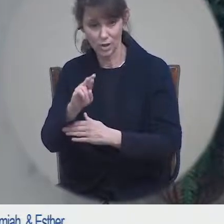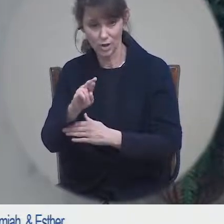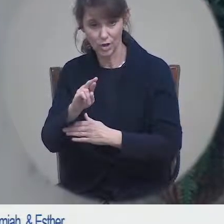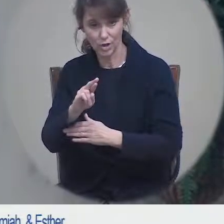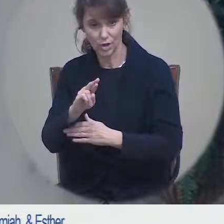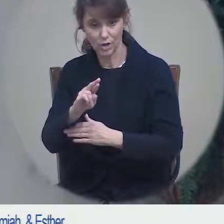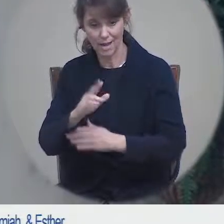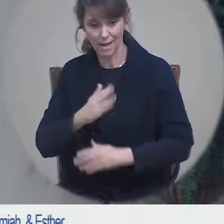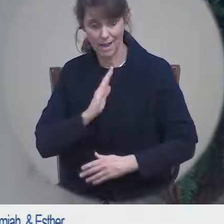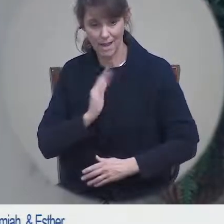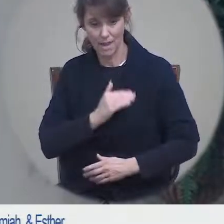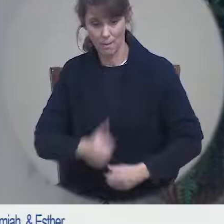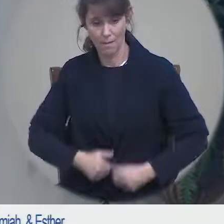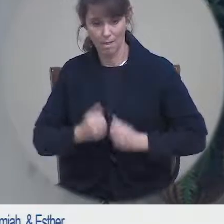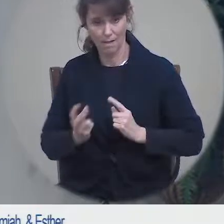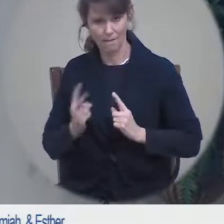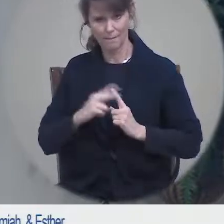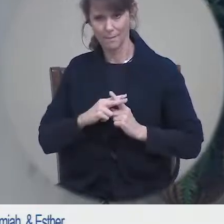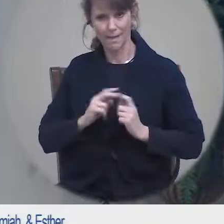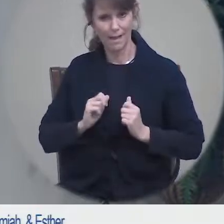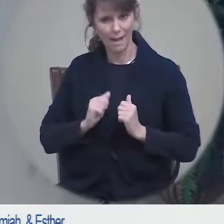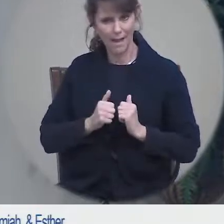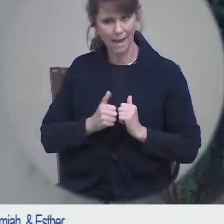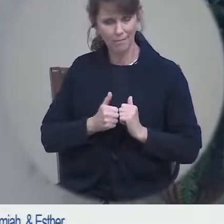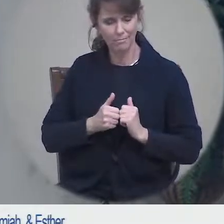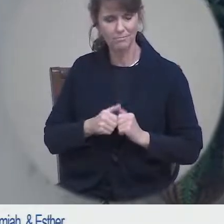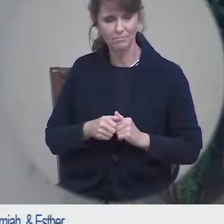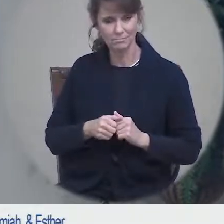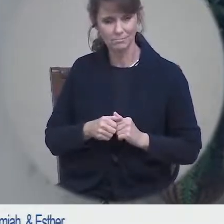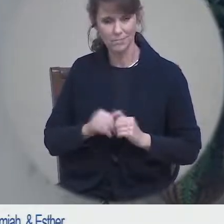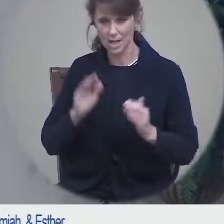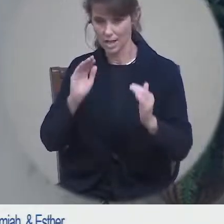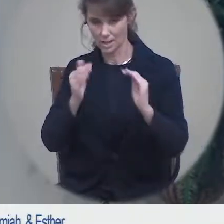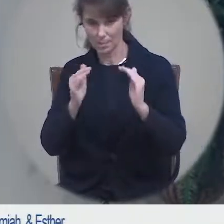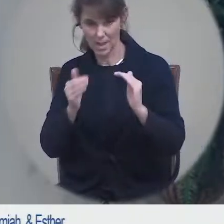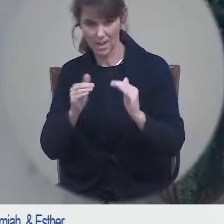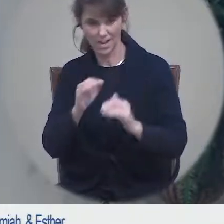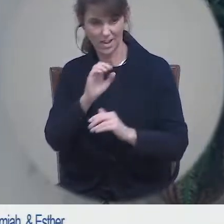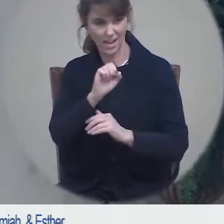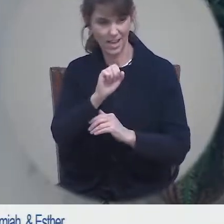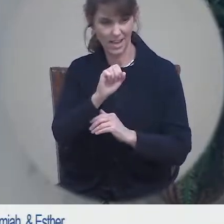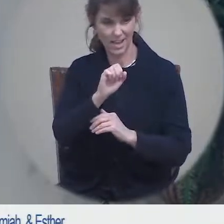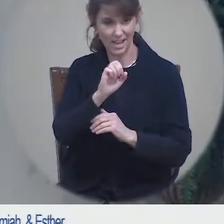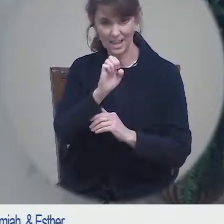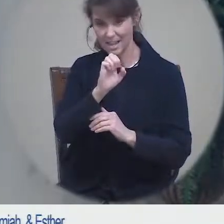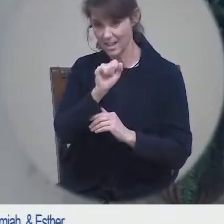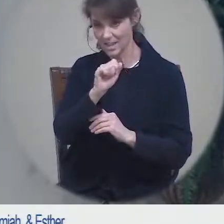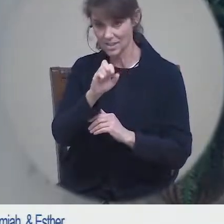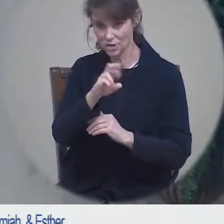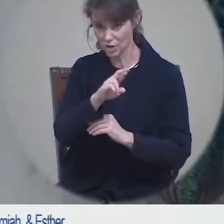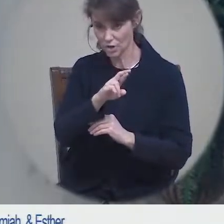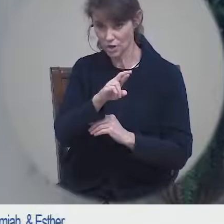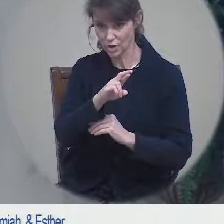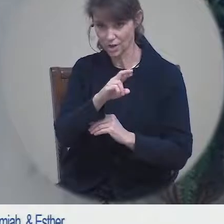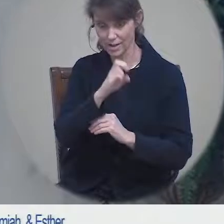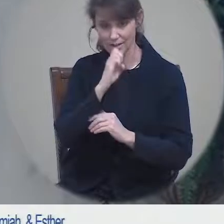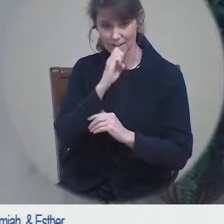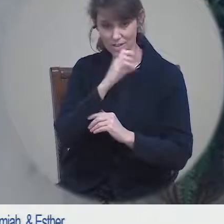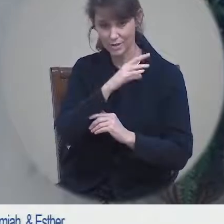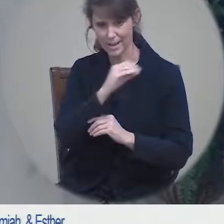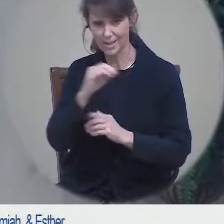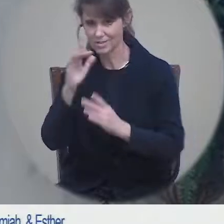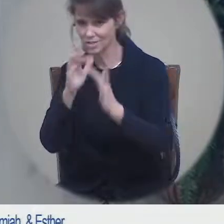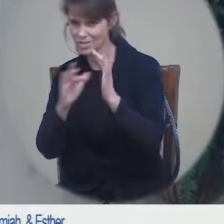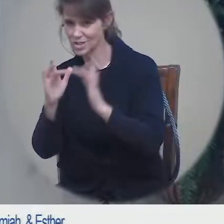but I want us to draw just a quick comparison between Esther and Jesus. And it may just be a similarity. It may not be a shadow. It